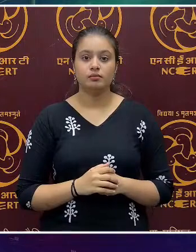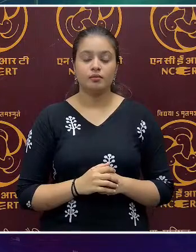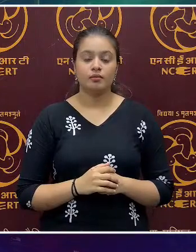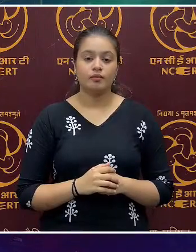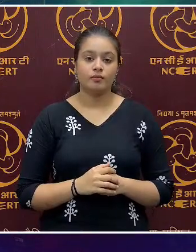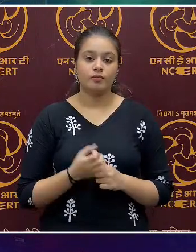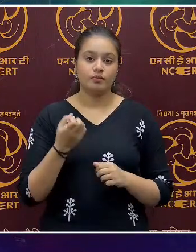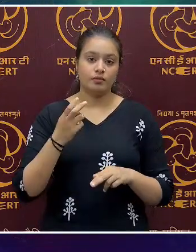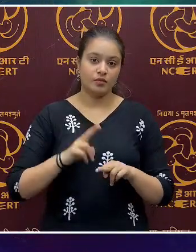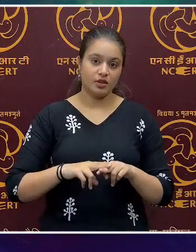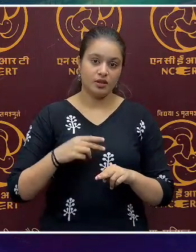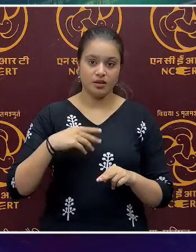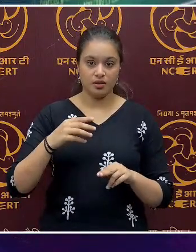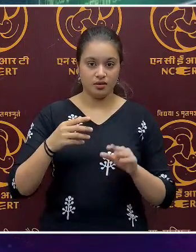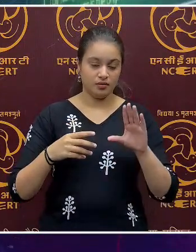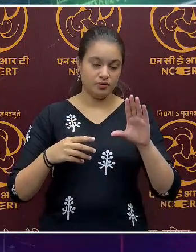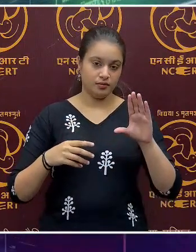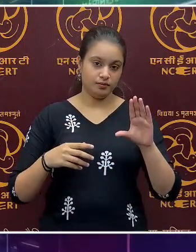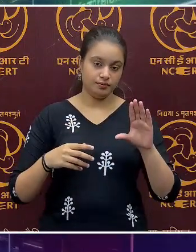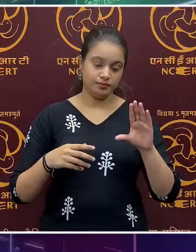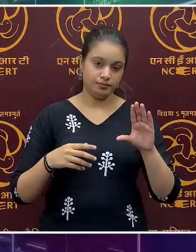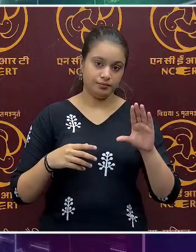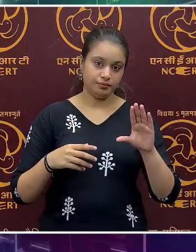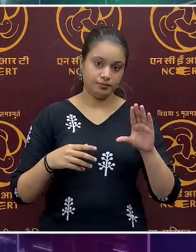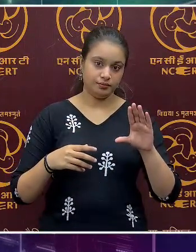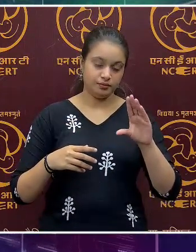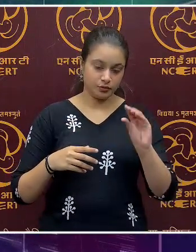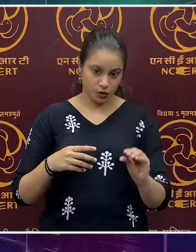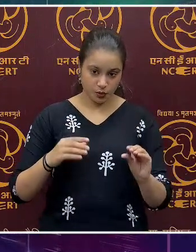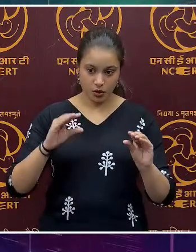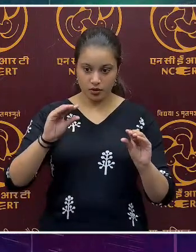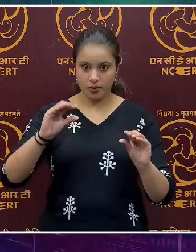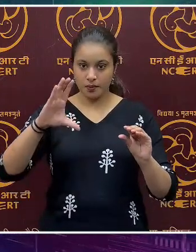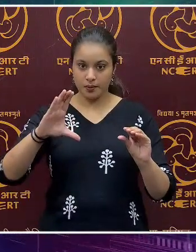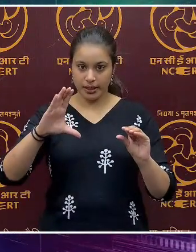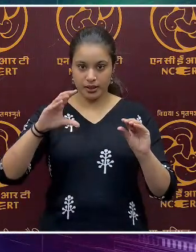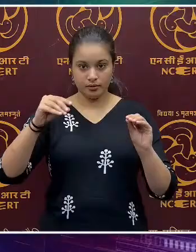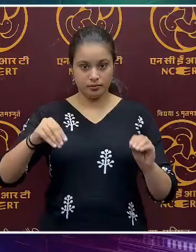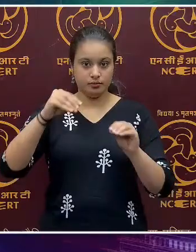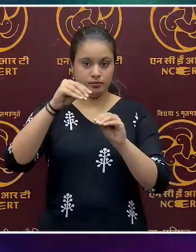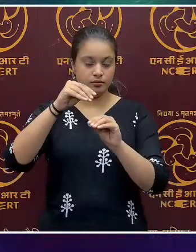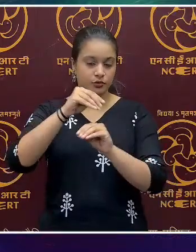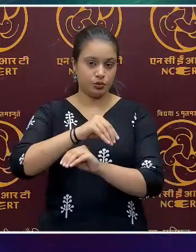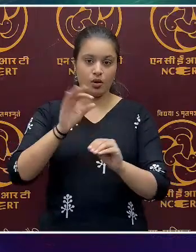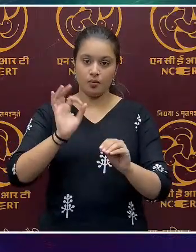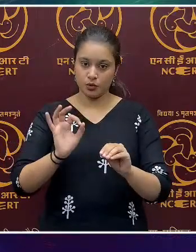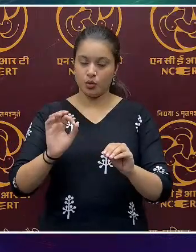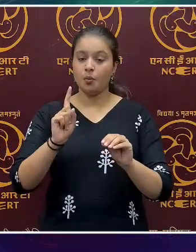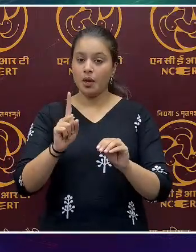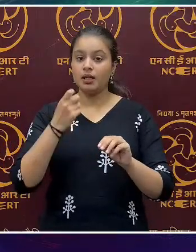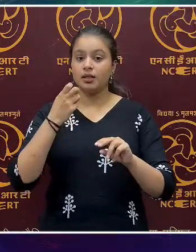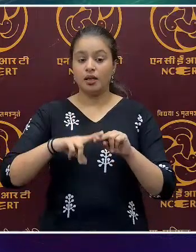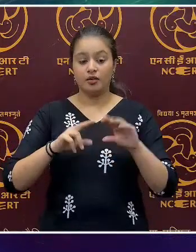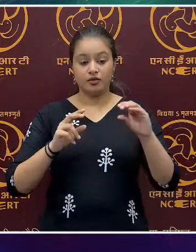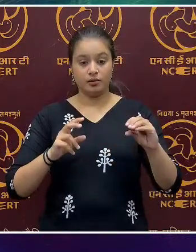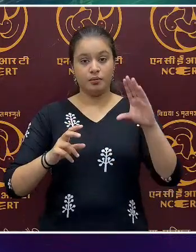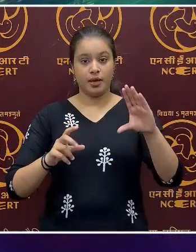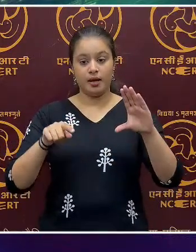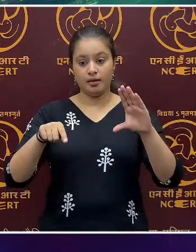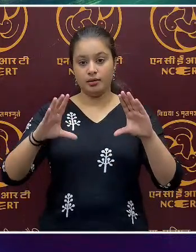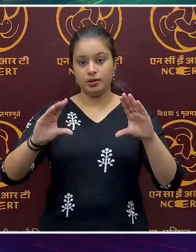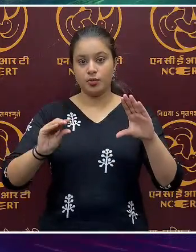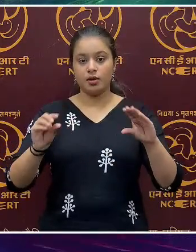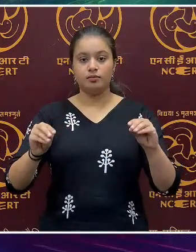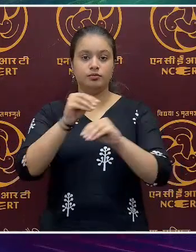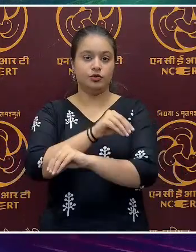the right side, then it is correct. If it is not, then it will get swapped. So you can see 2, 4. 2 is less than 4. It means we